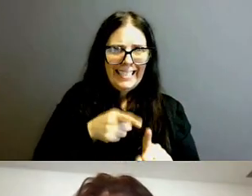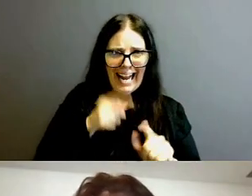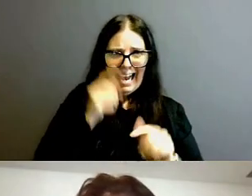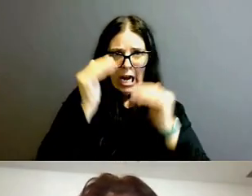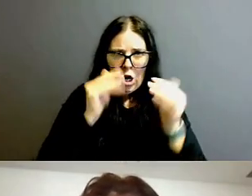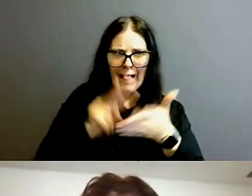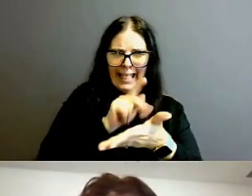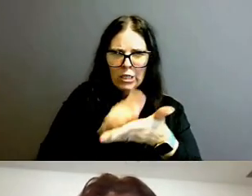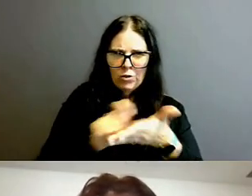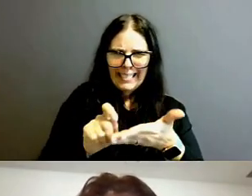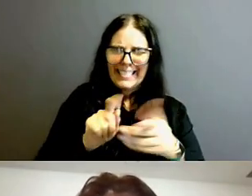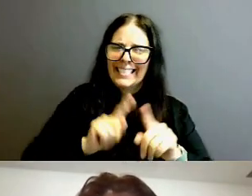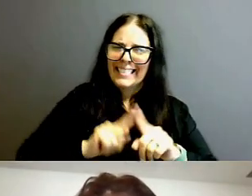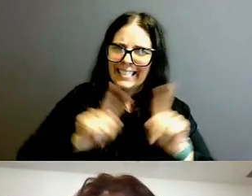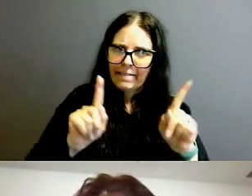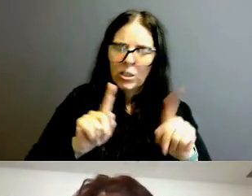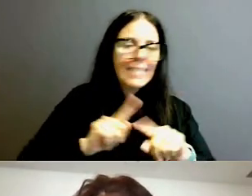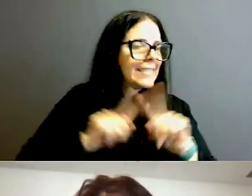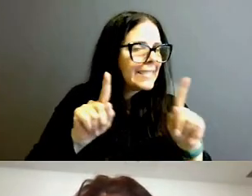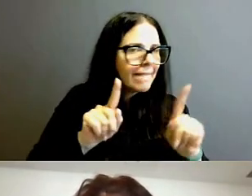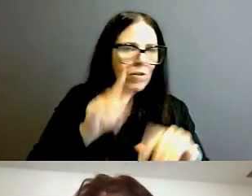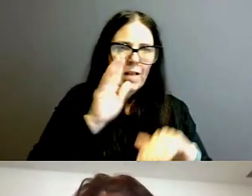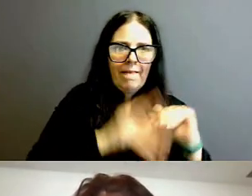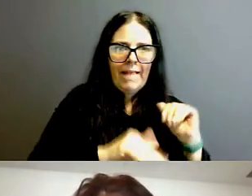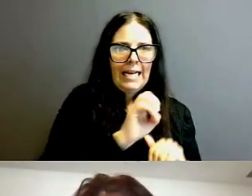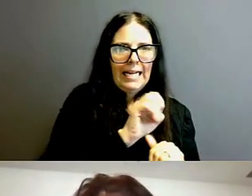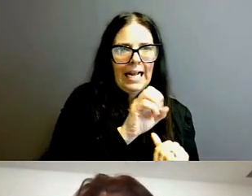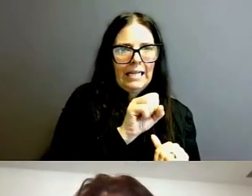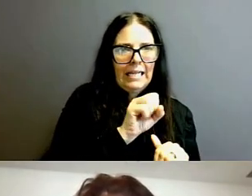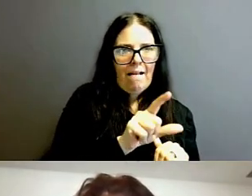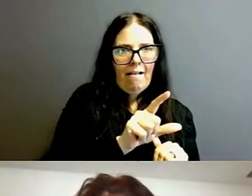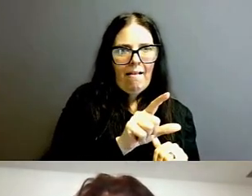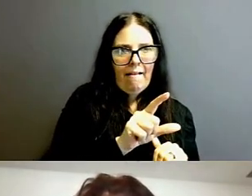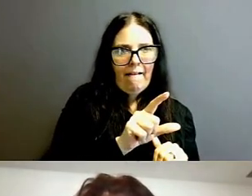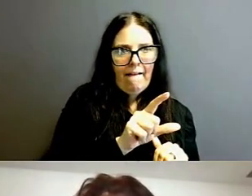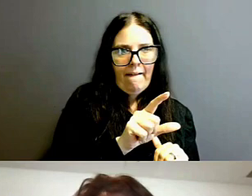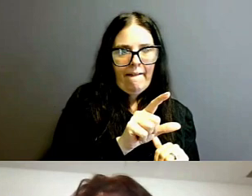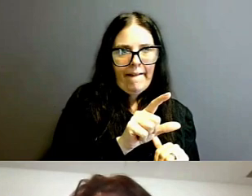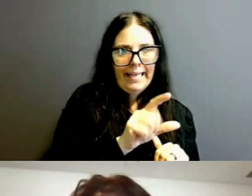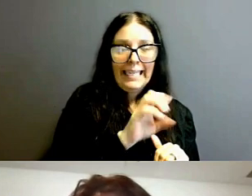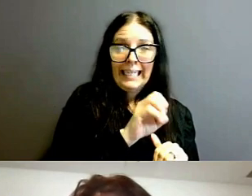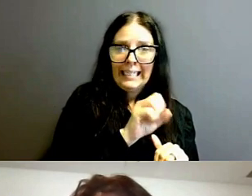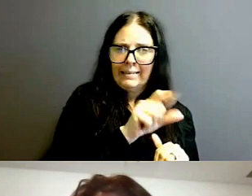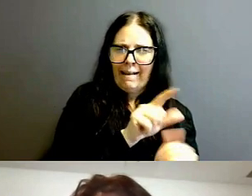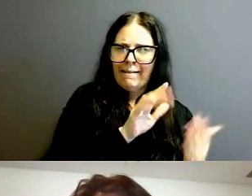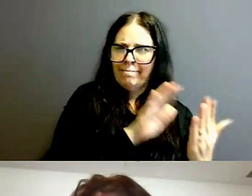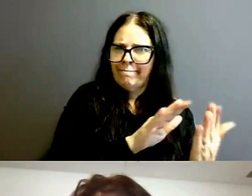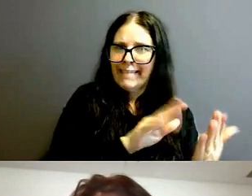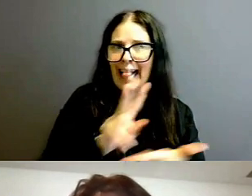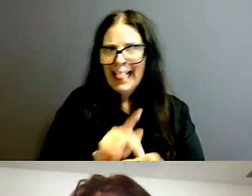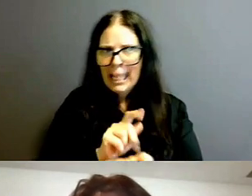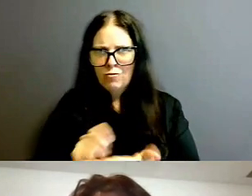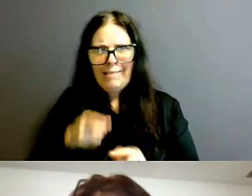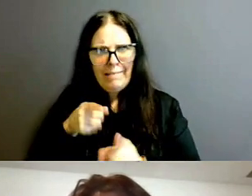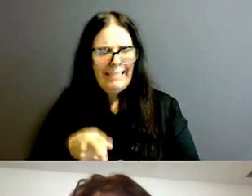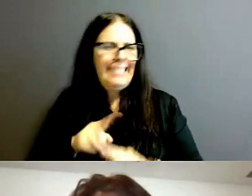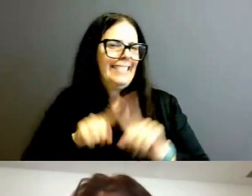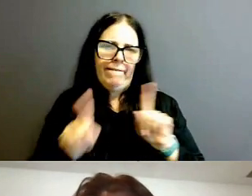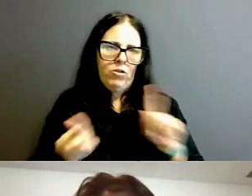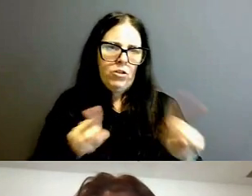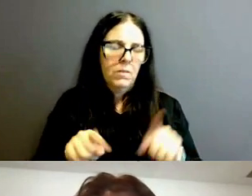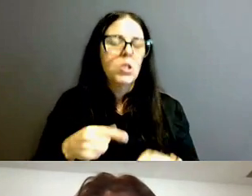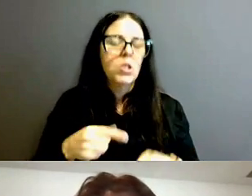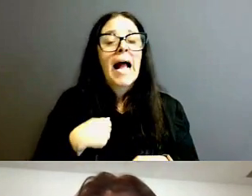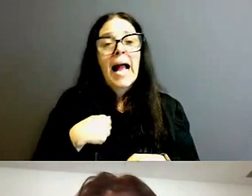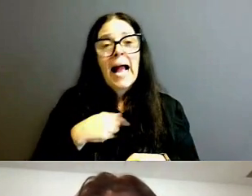is different than ESL. And so Ambreen and I started talking about this. Ambreen, of course, sparked